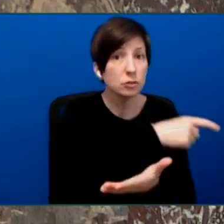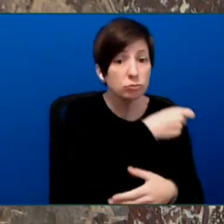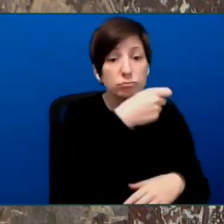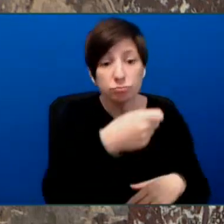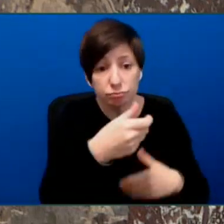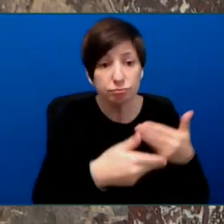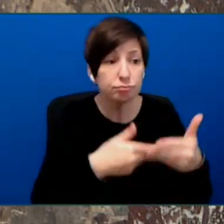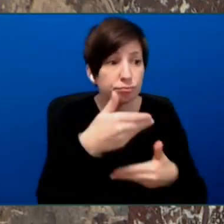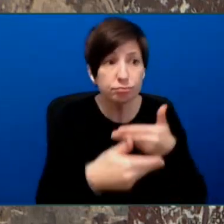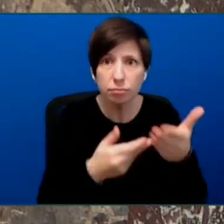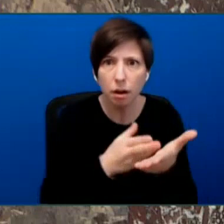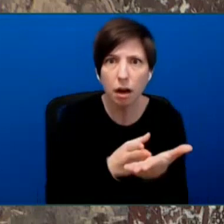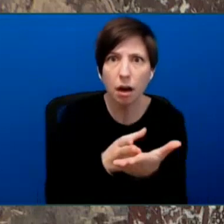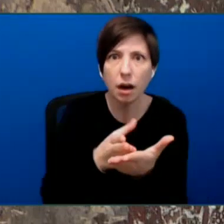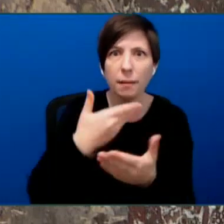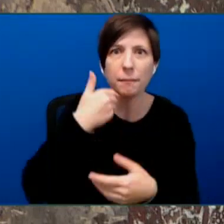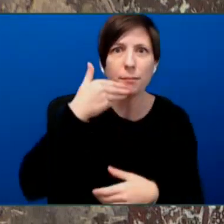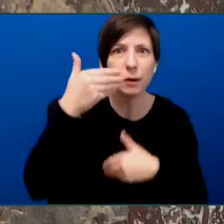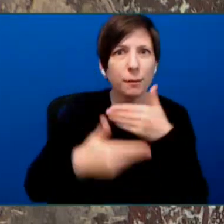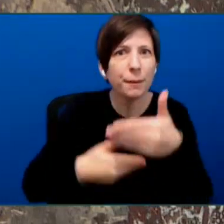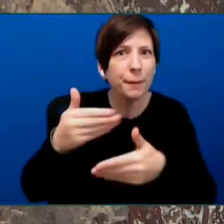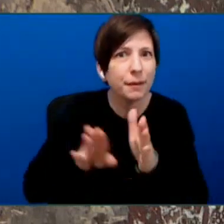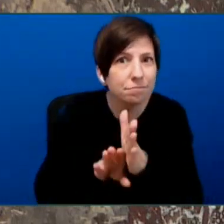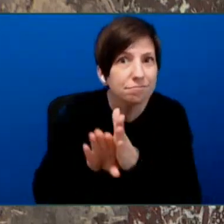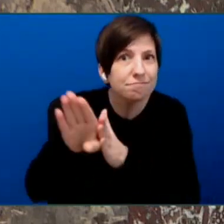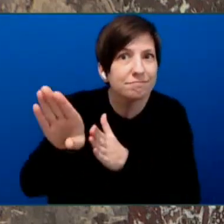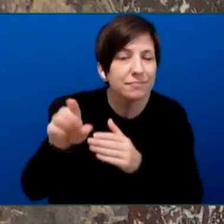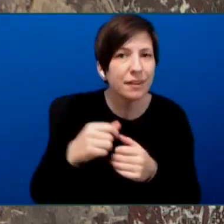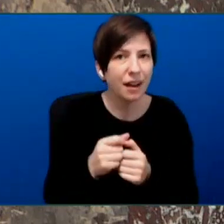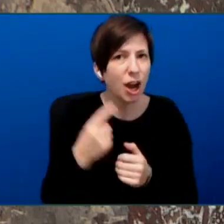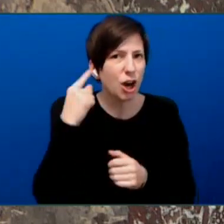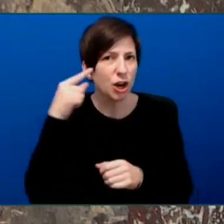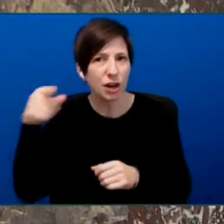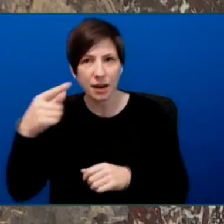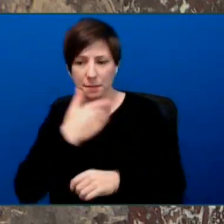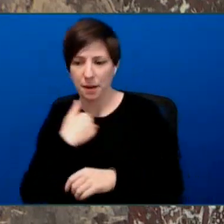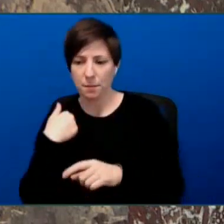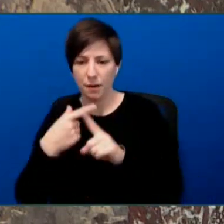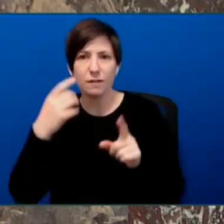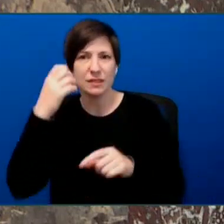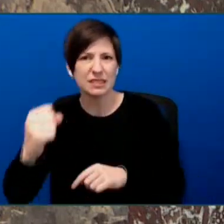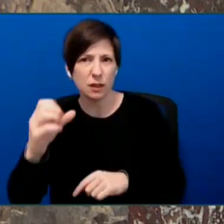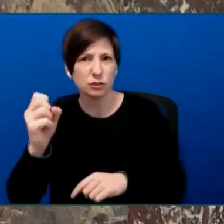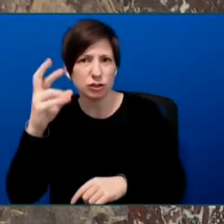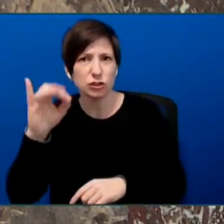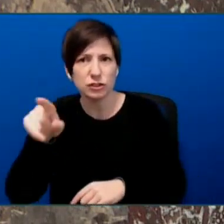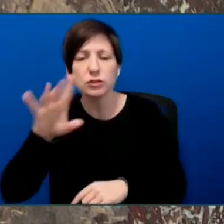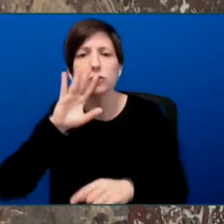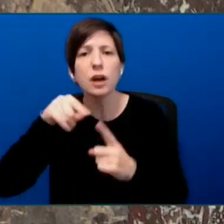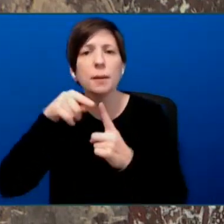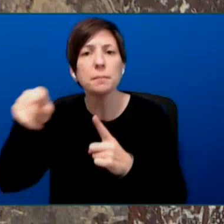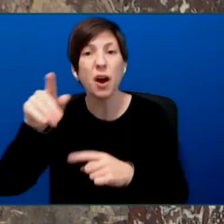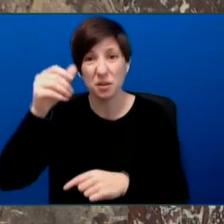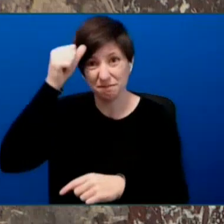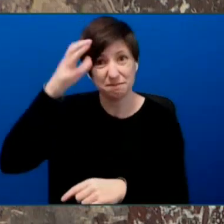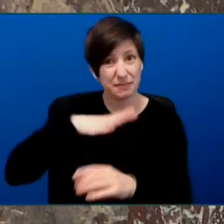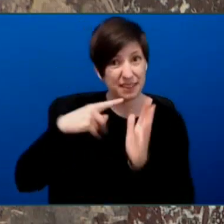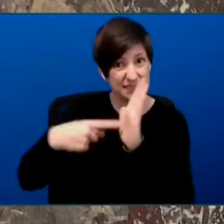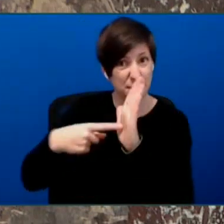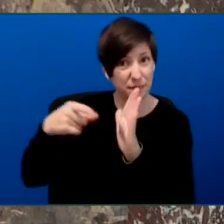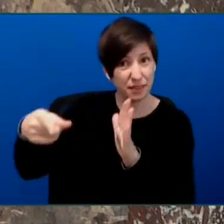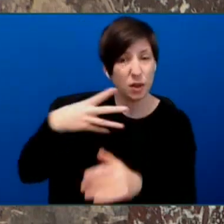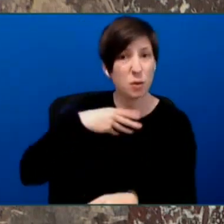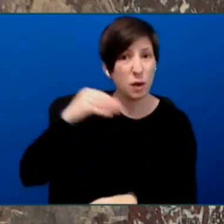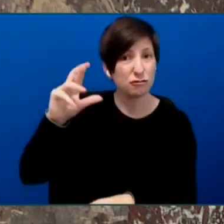the member from South Surrey talk about a gentleman from White Rock. That's the goal we all have for people struggling with mental health or addiction